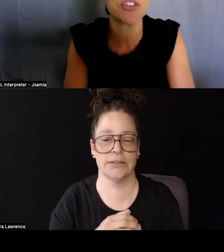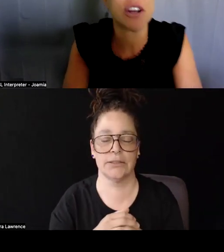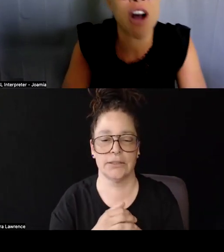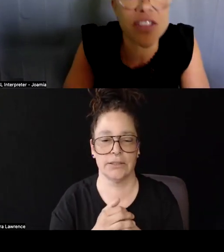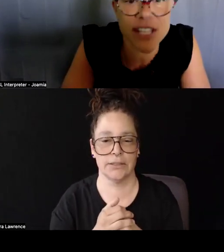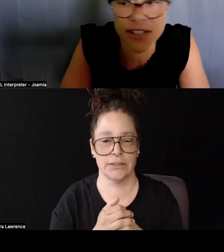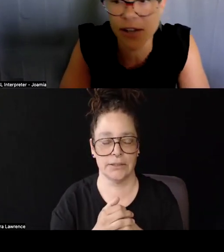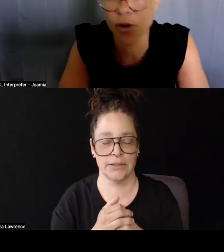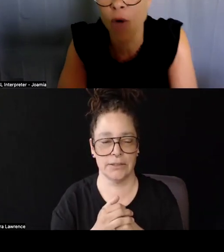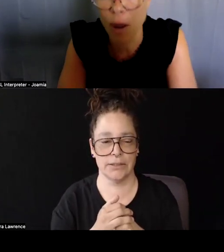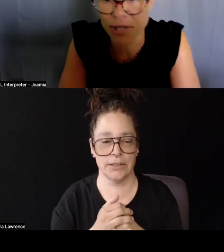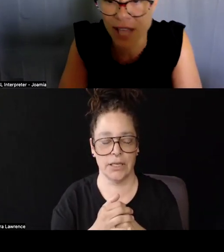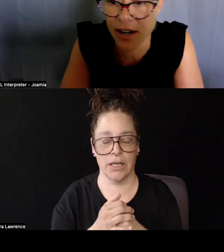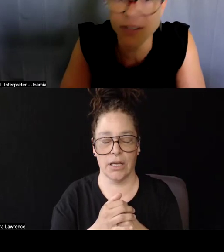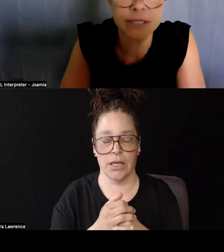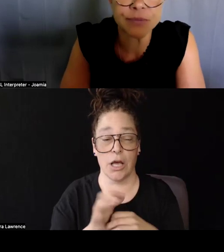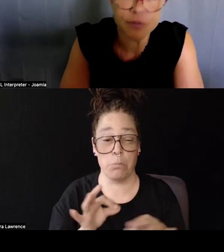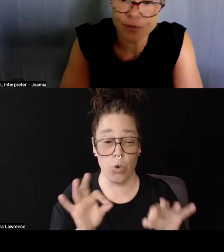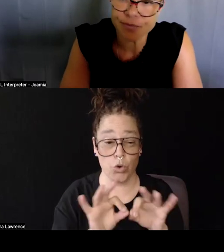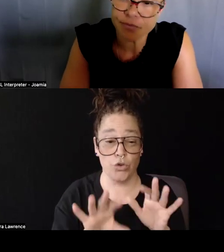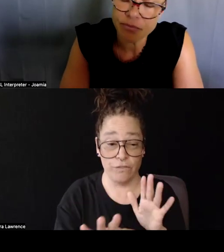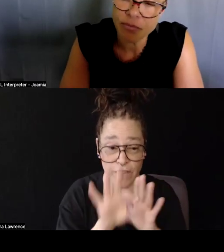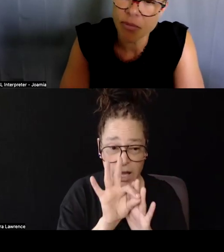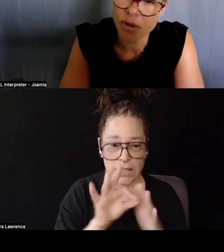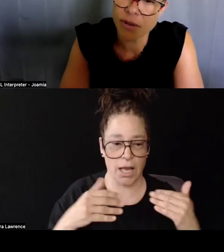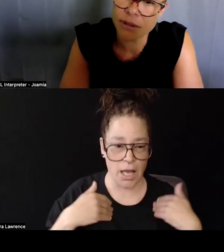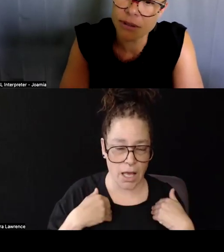Making sure that all the skins are represented.